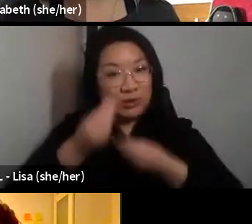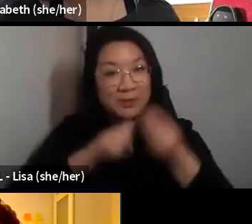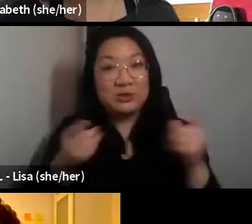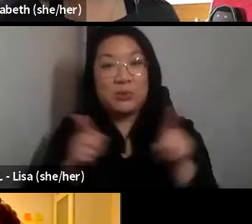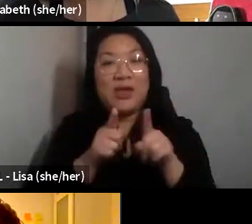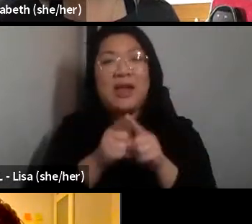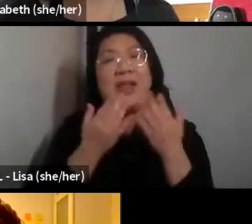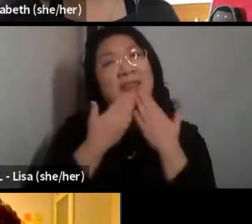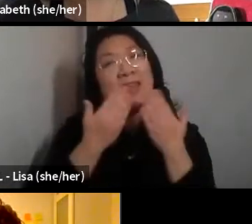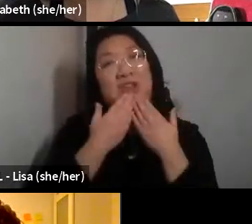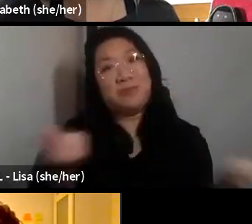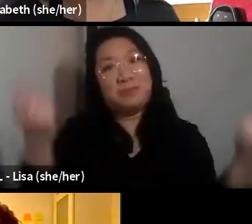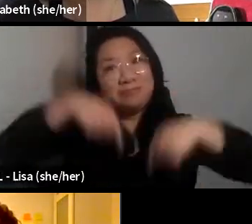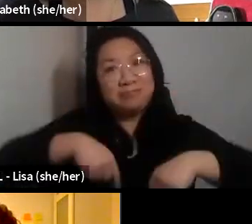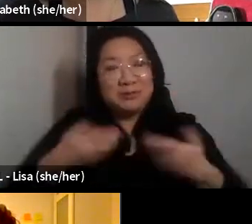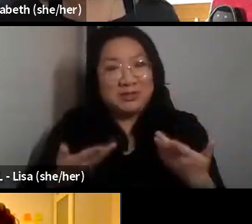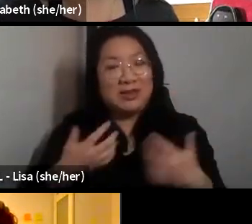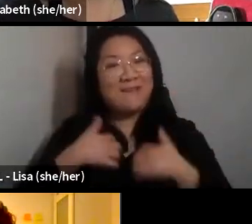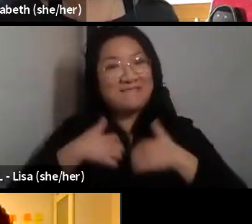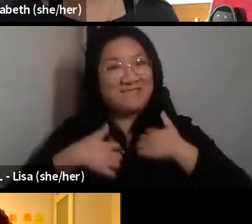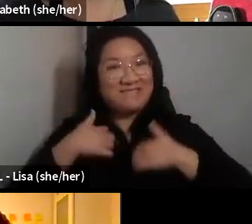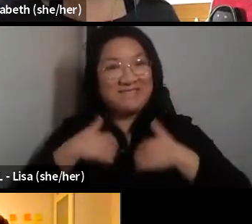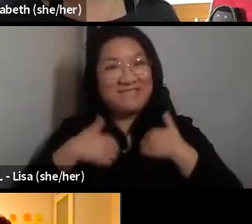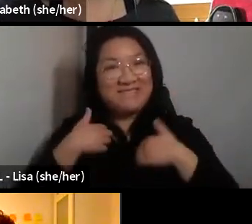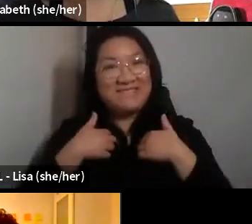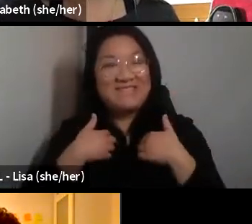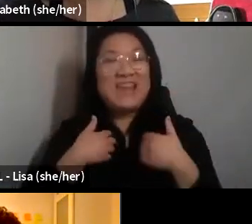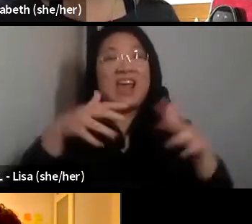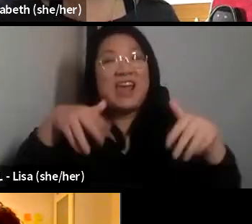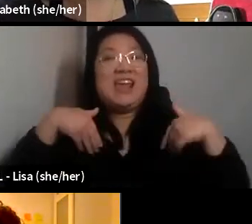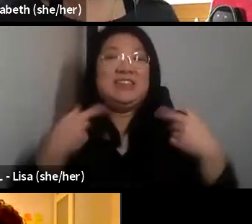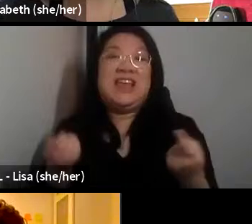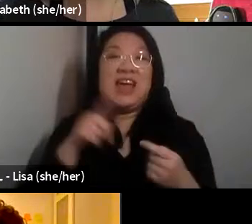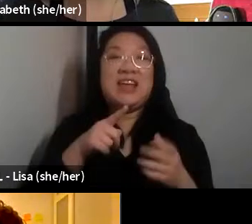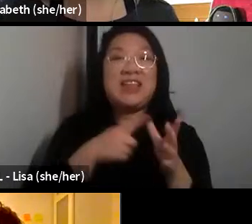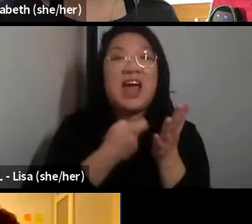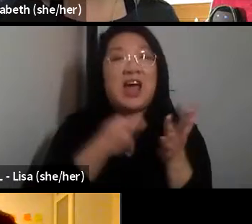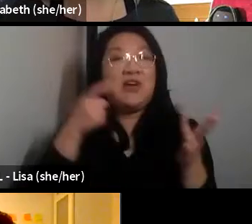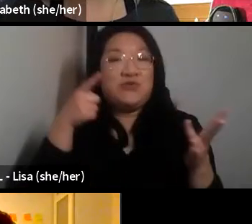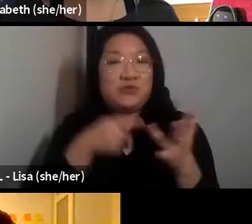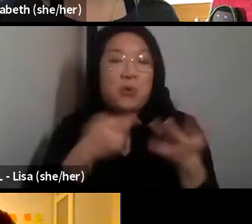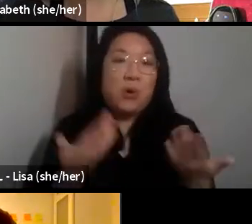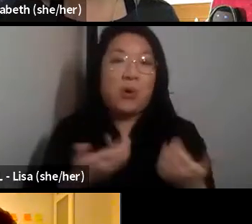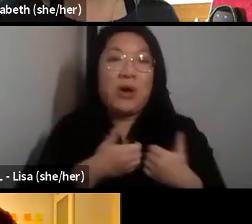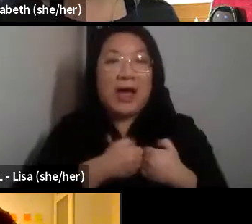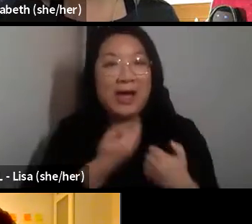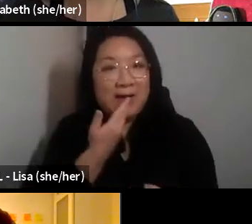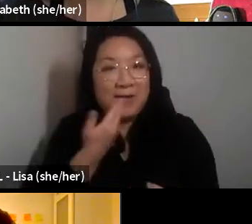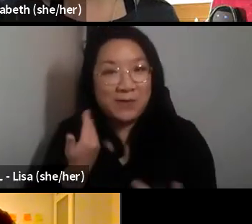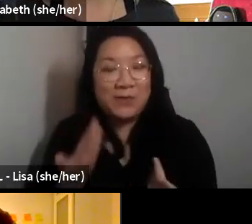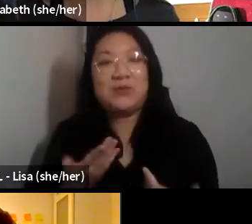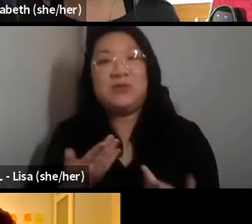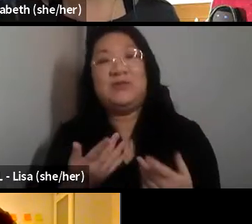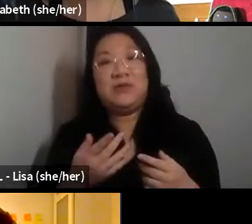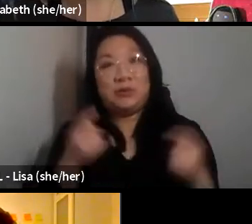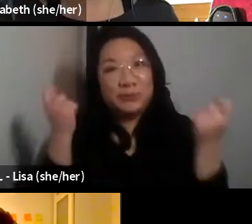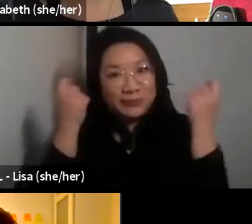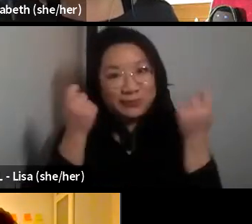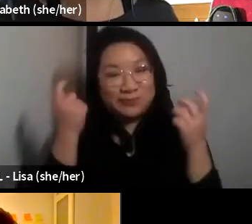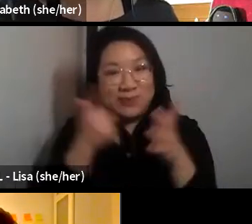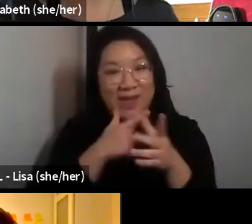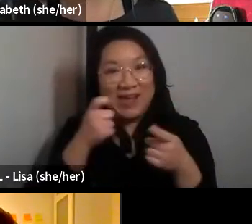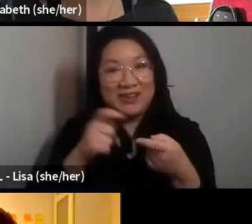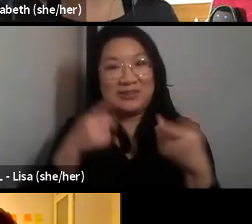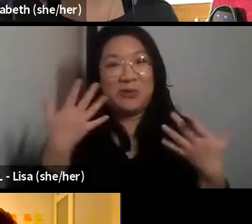you for joining us for this very exciting Ace Aro panel hosted by Stonewall for Ace Week. My name is